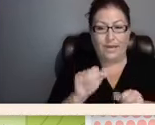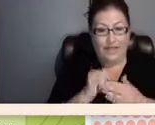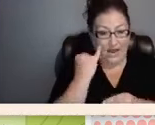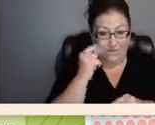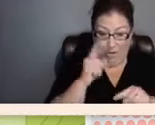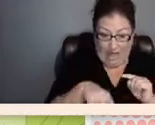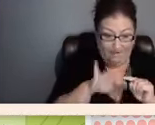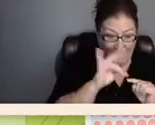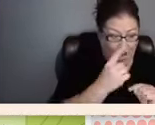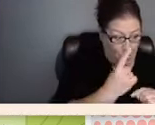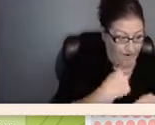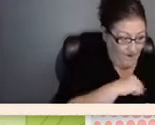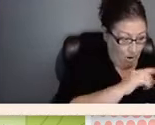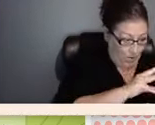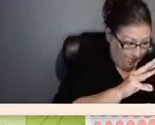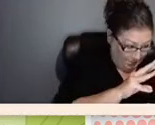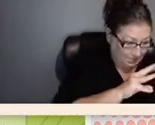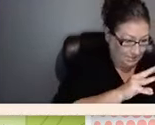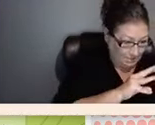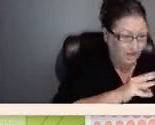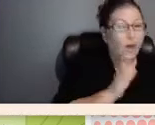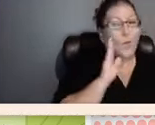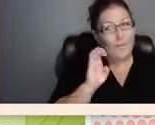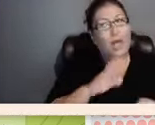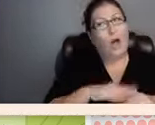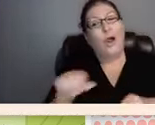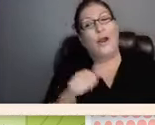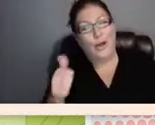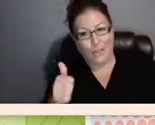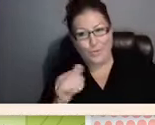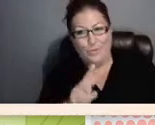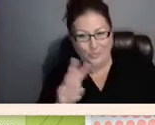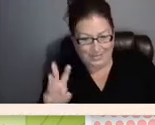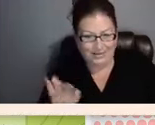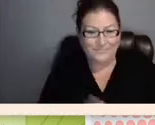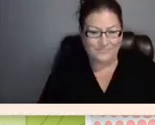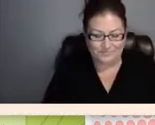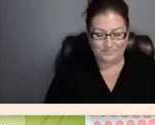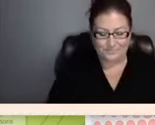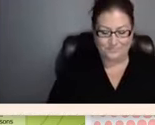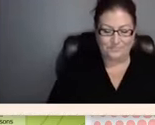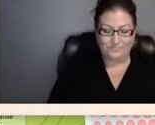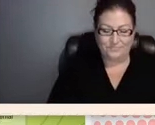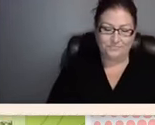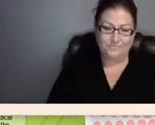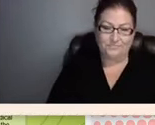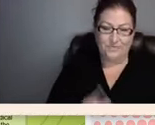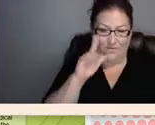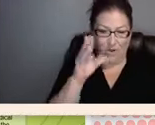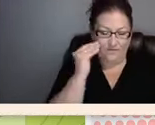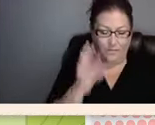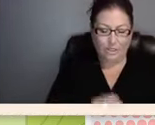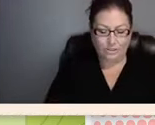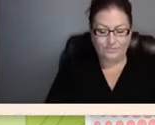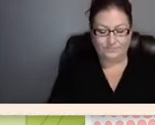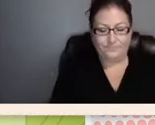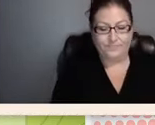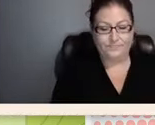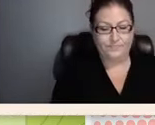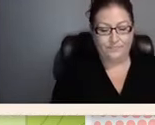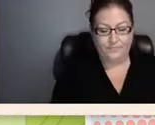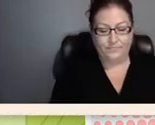of our websites, it will be on another one of our websites for your information. If you scroll